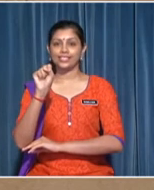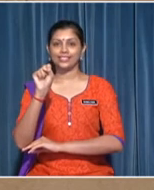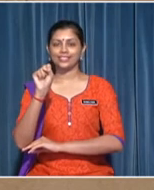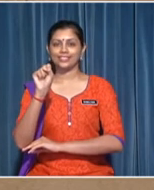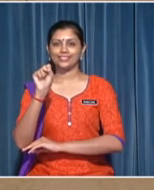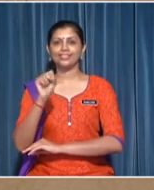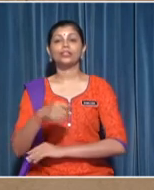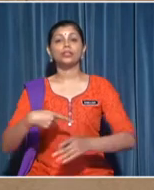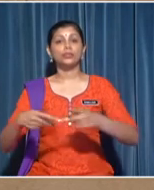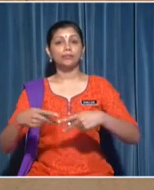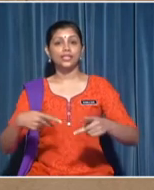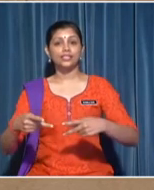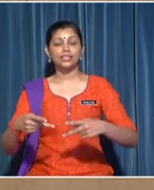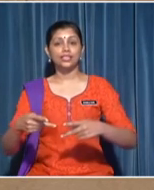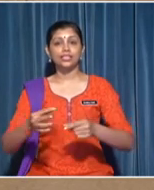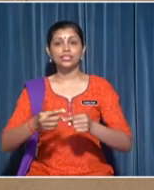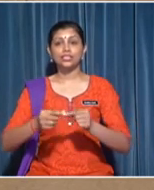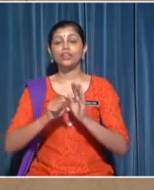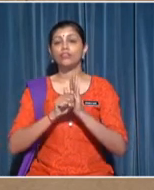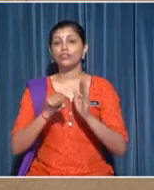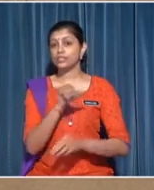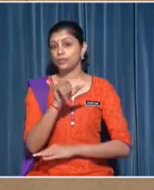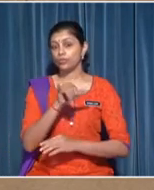to represent the food pipe.